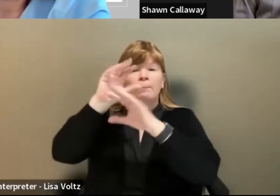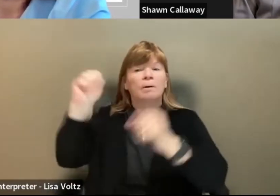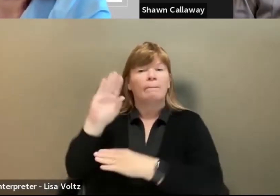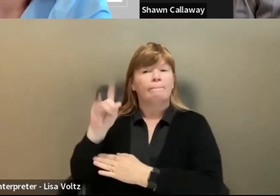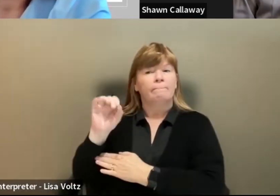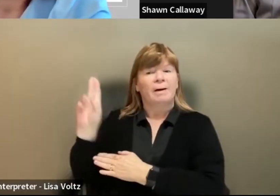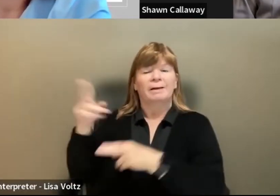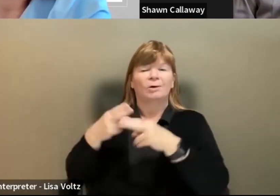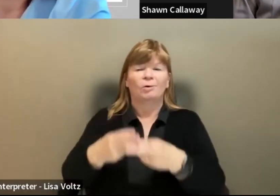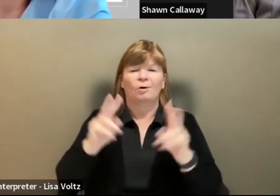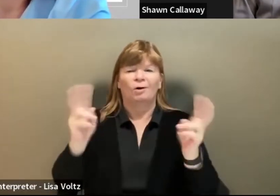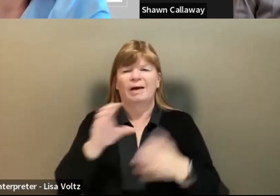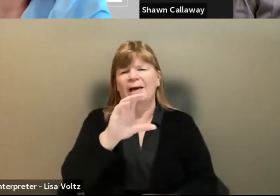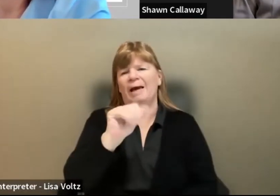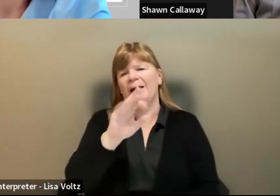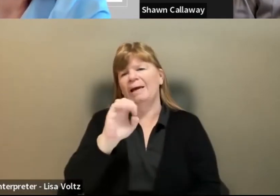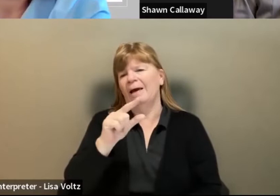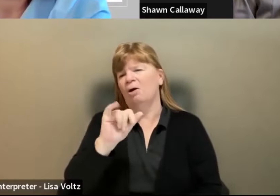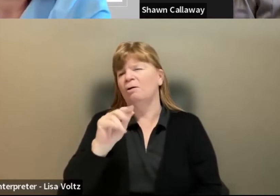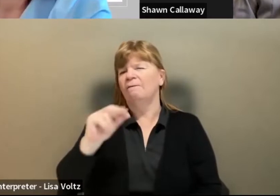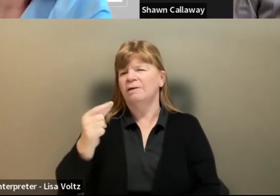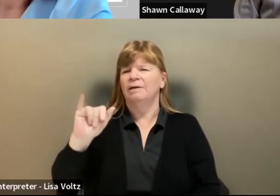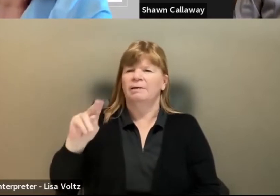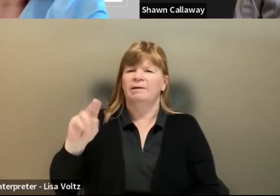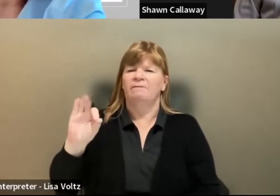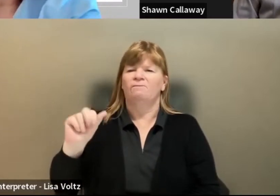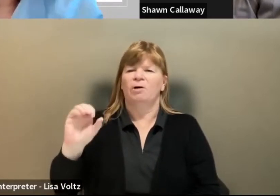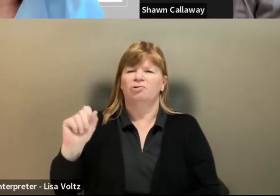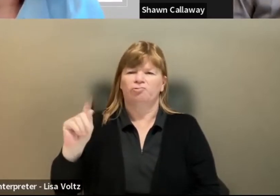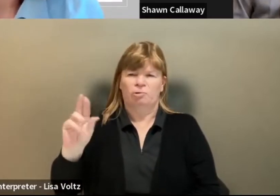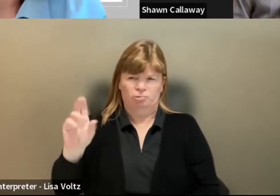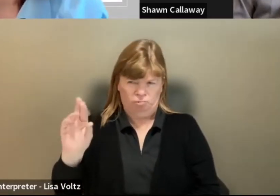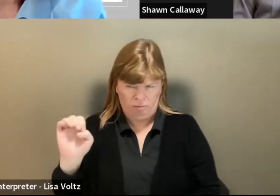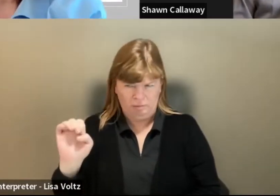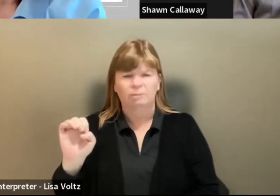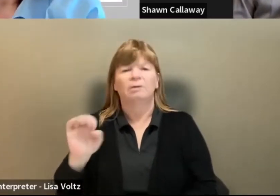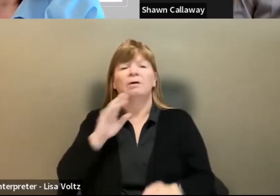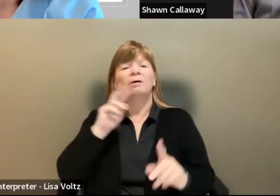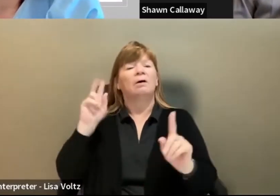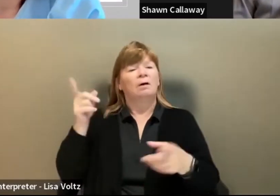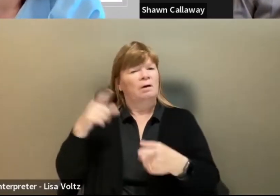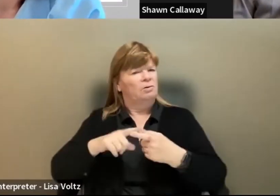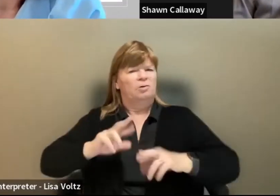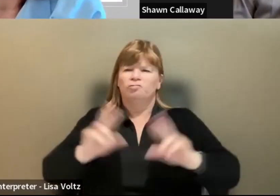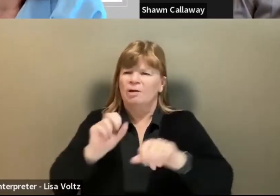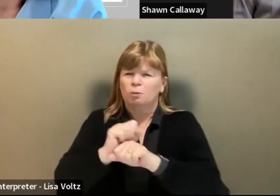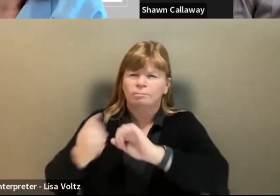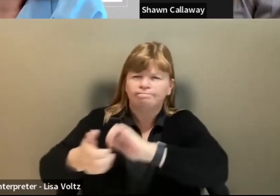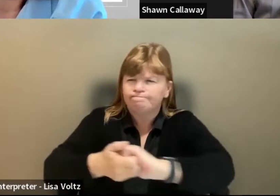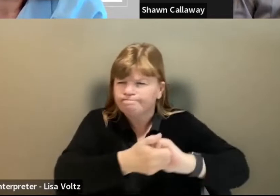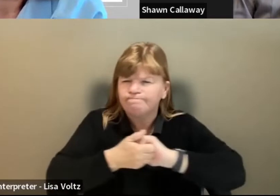collectively called the caregiving infrastructure. The administration and Congress have already worked together to take